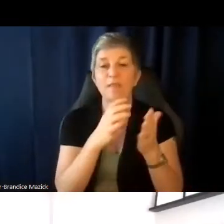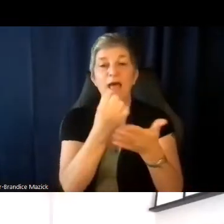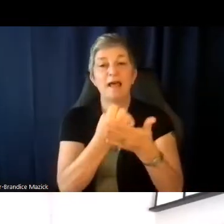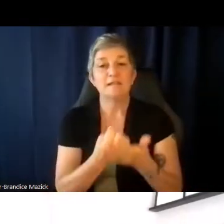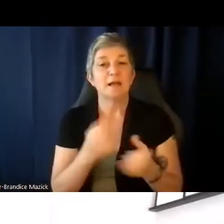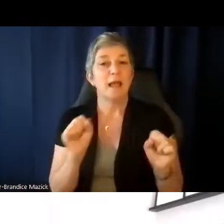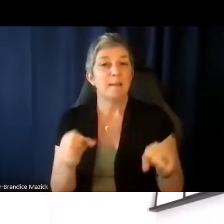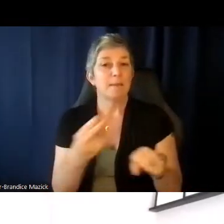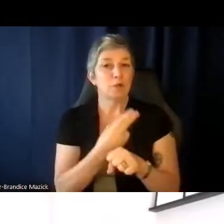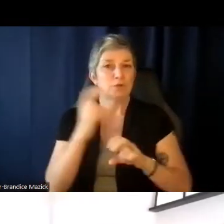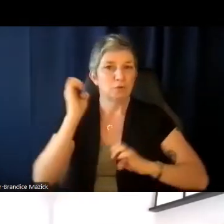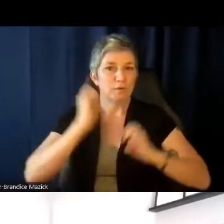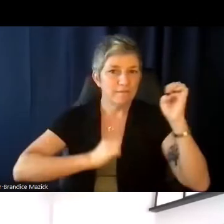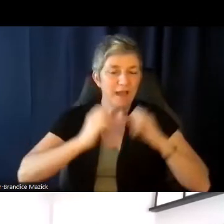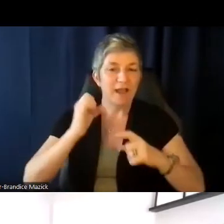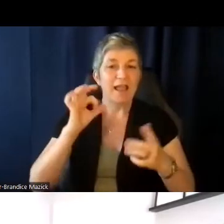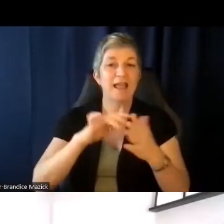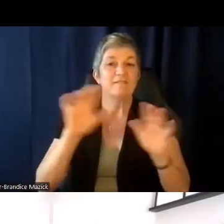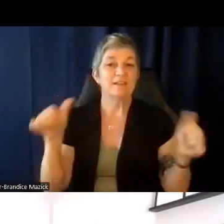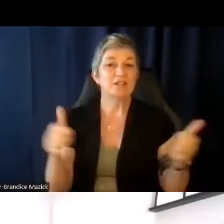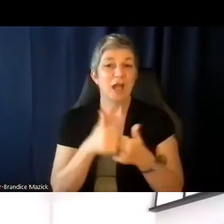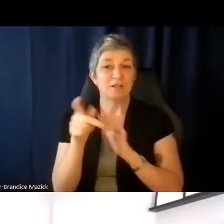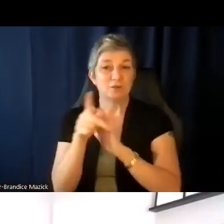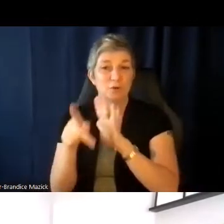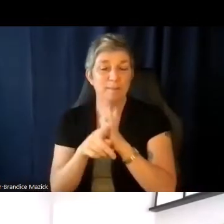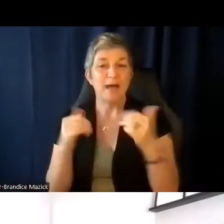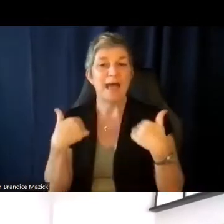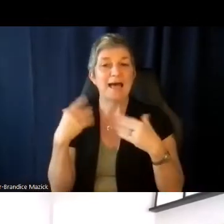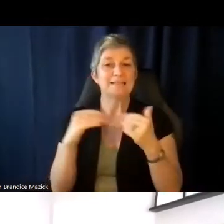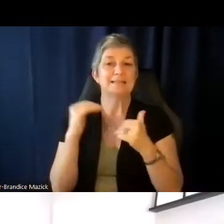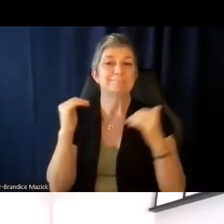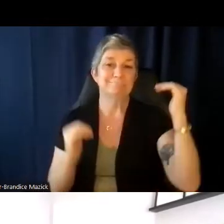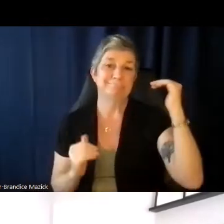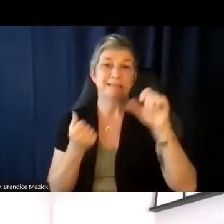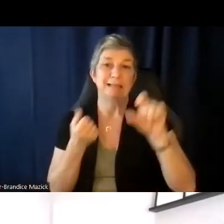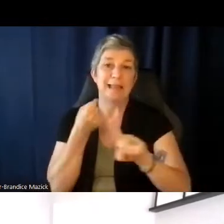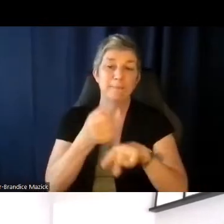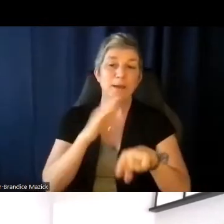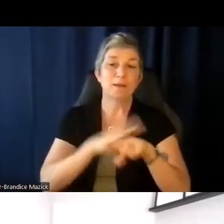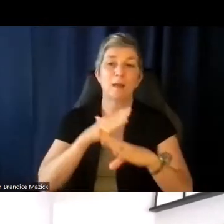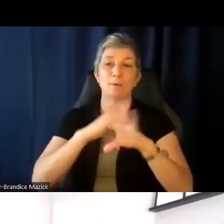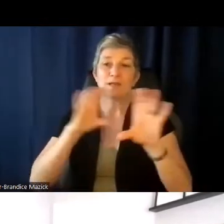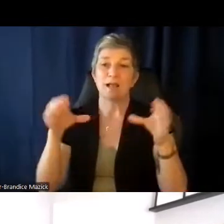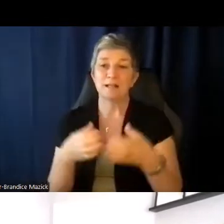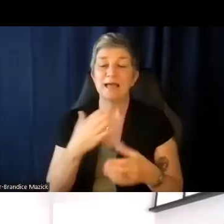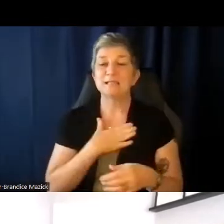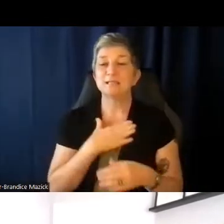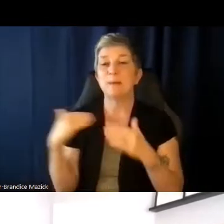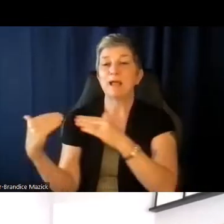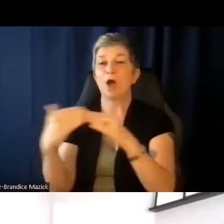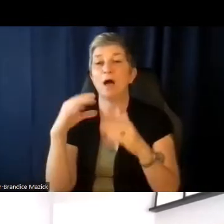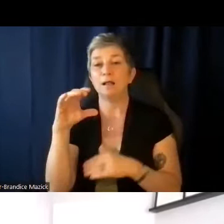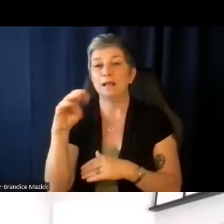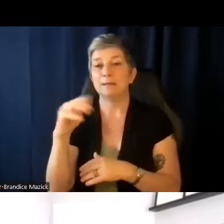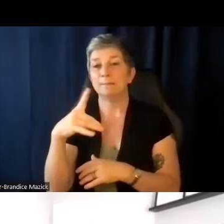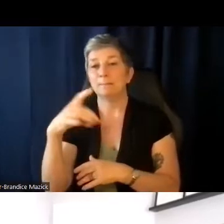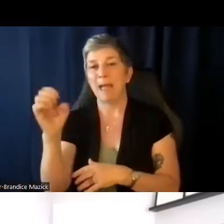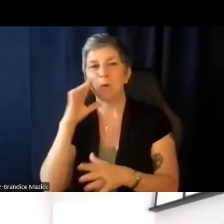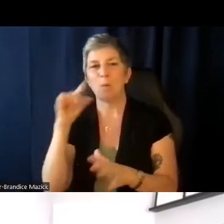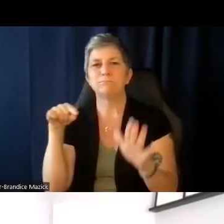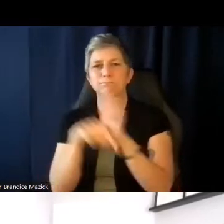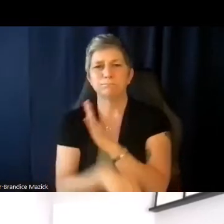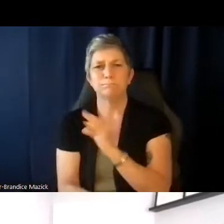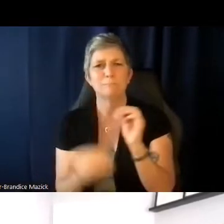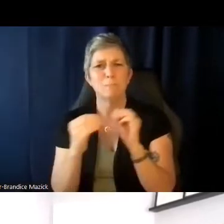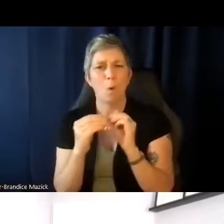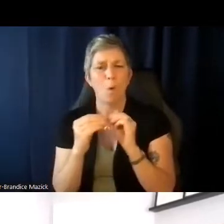to evaluate whether a challenge policy has a disparate impact on a protected class. My colleague Maggie will go into a little bit more depth